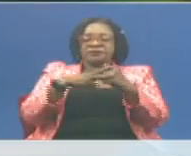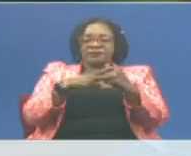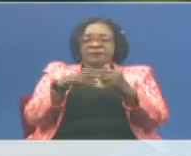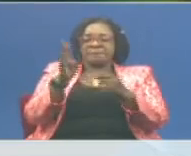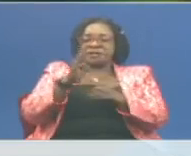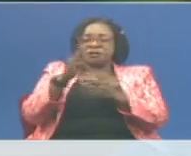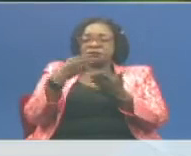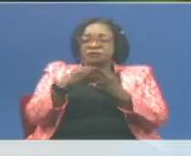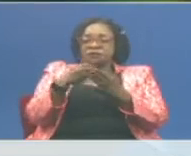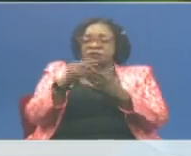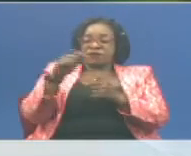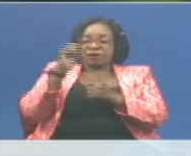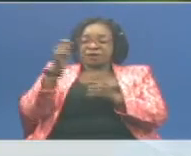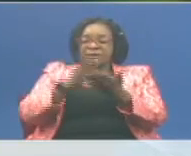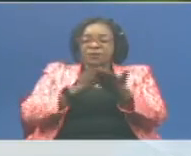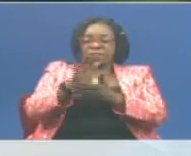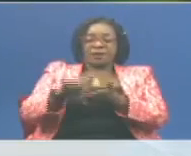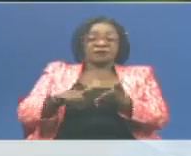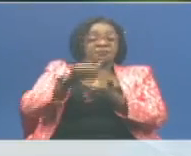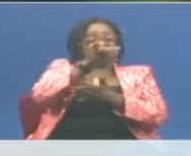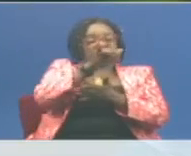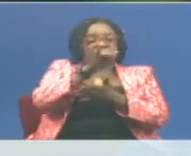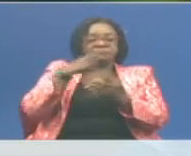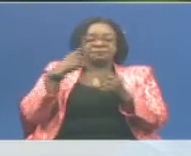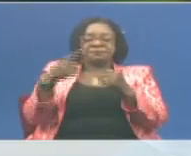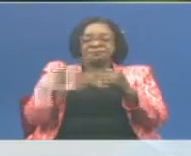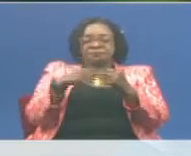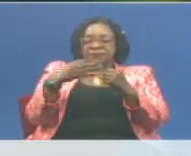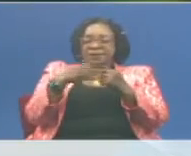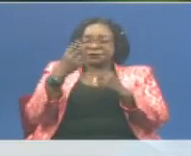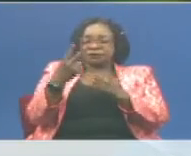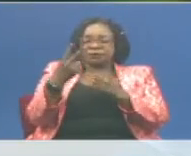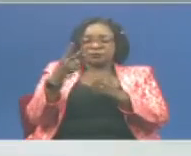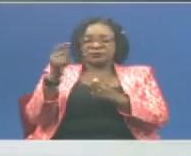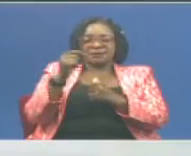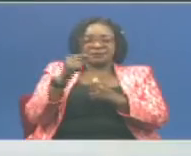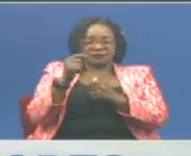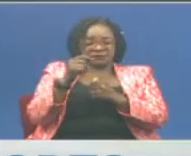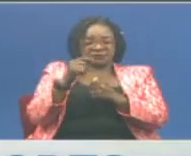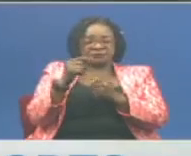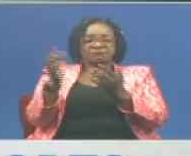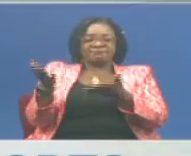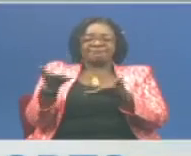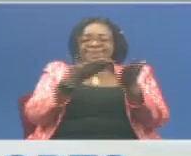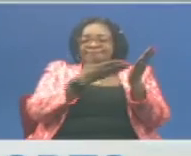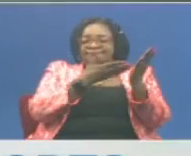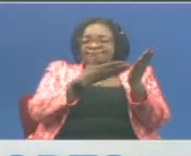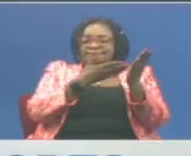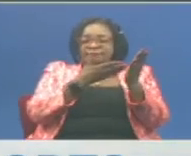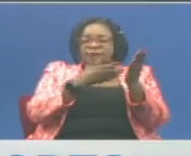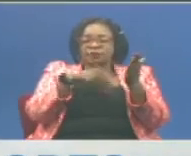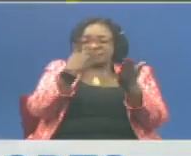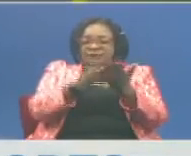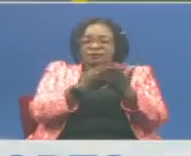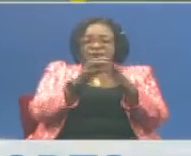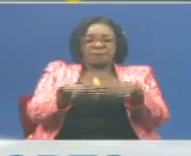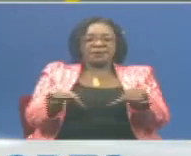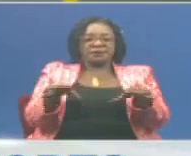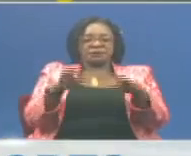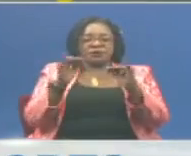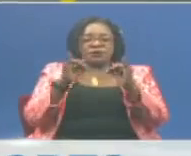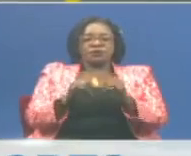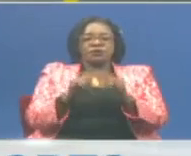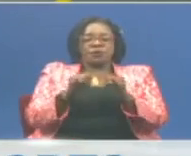Kenya through export earnings, with 682,000 tons airlifted from the country to destination markets. The new vacuum